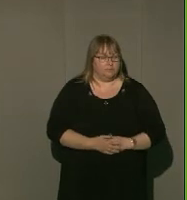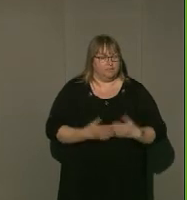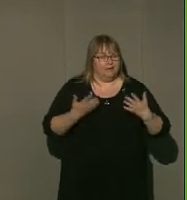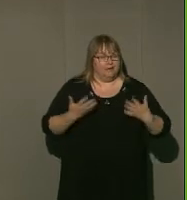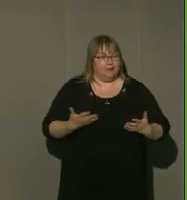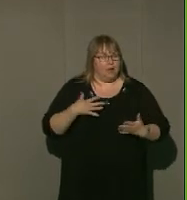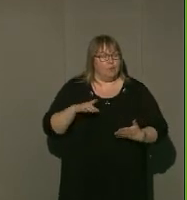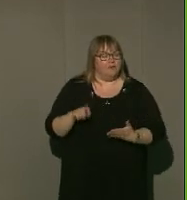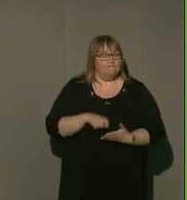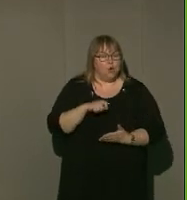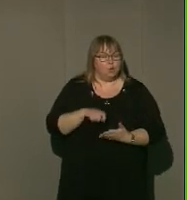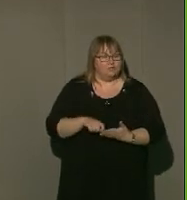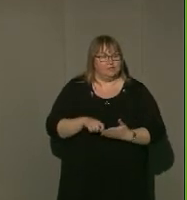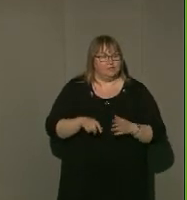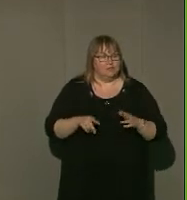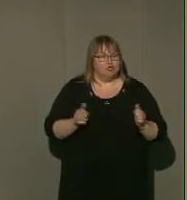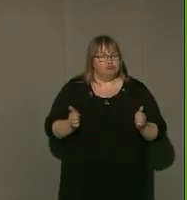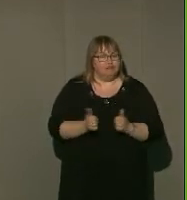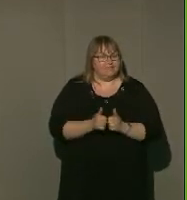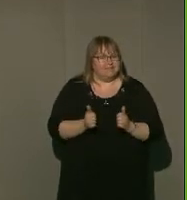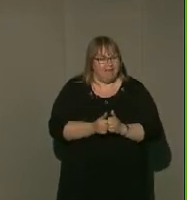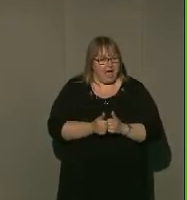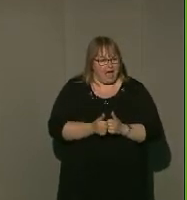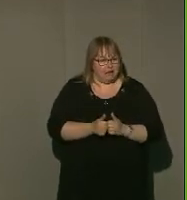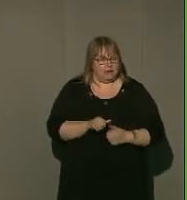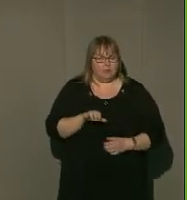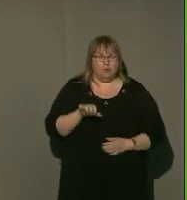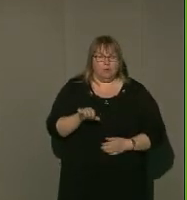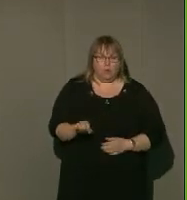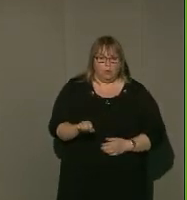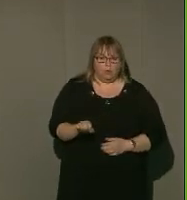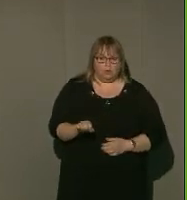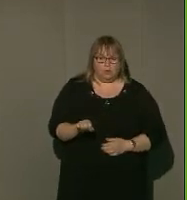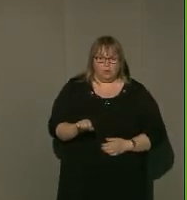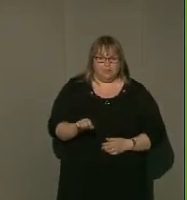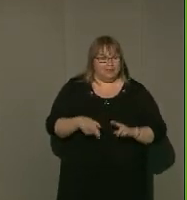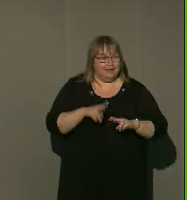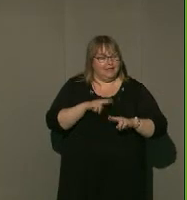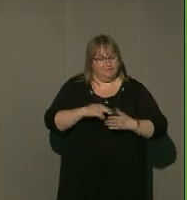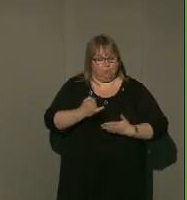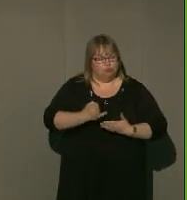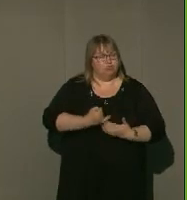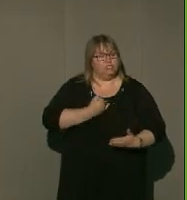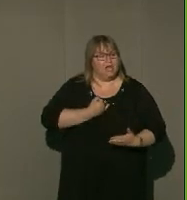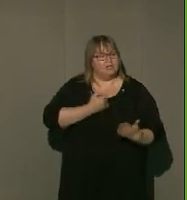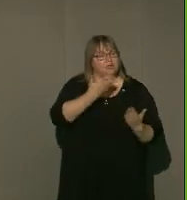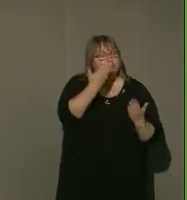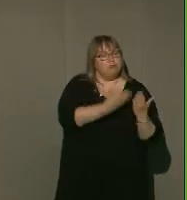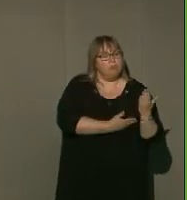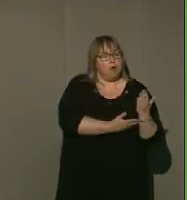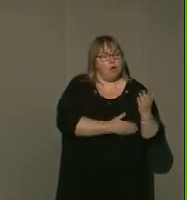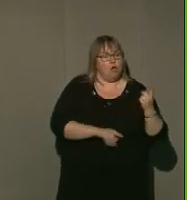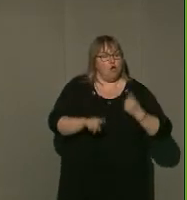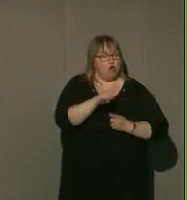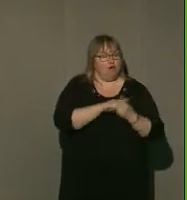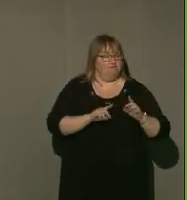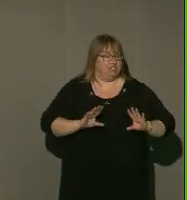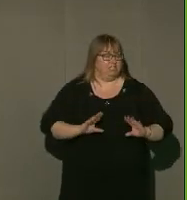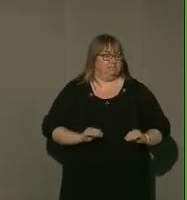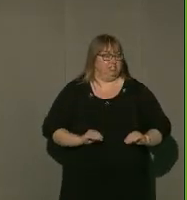on whether or not to ratify it. And just before we do, I will point out, if we reject the report, then conference doesn't